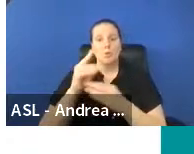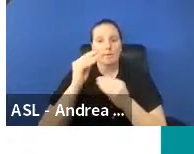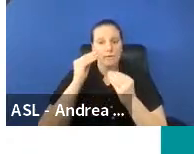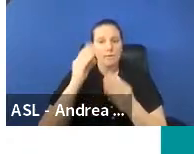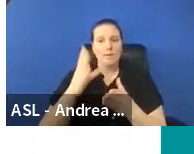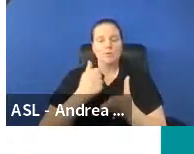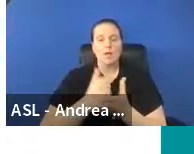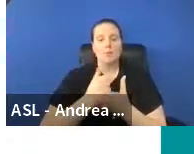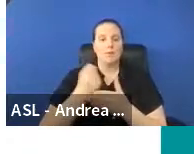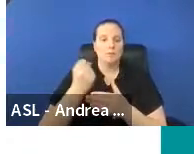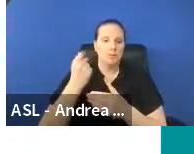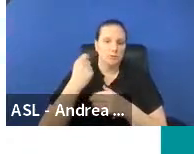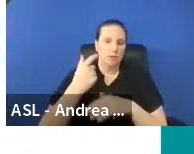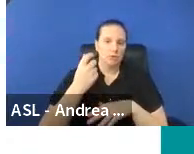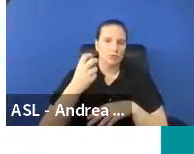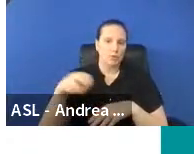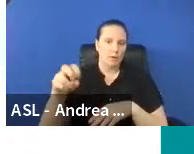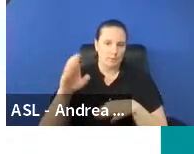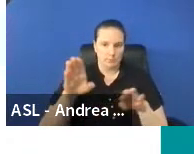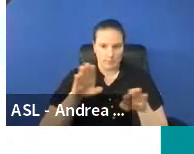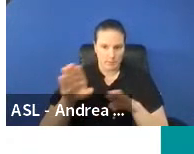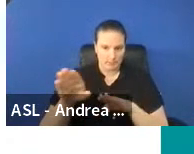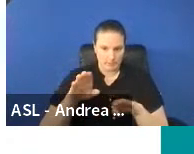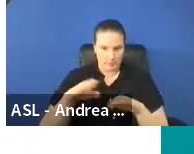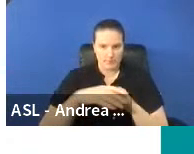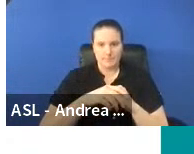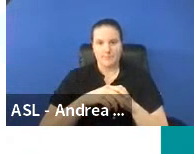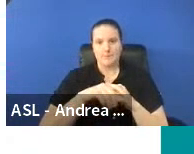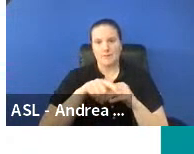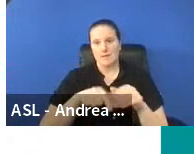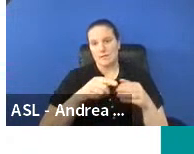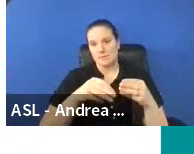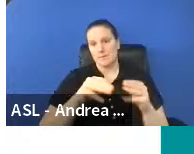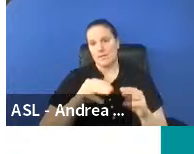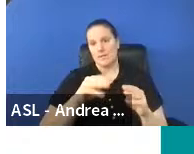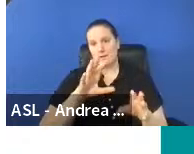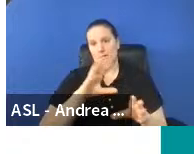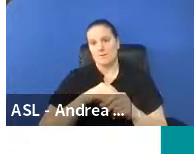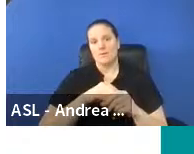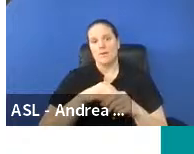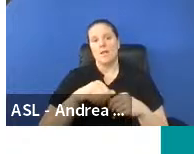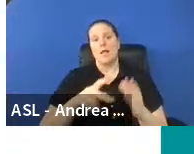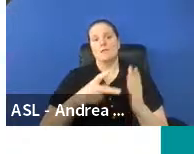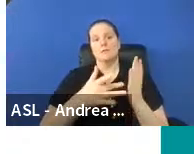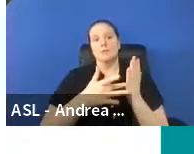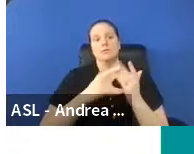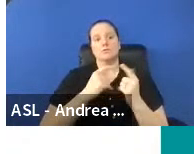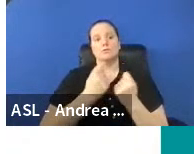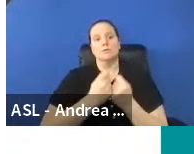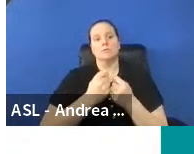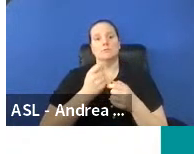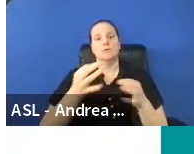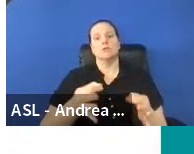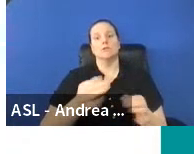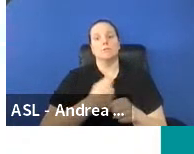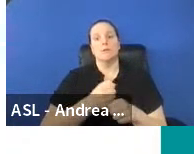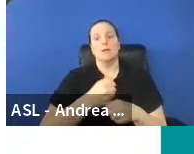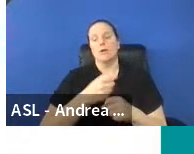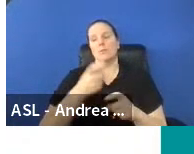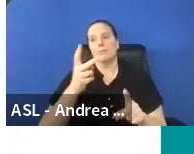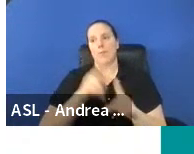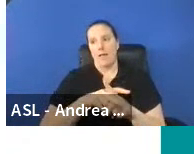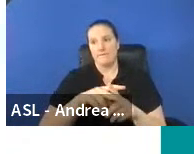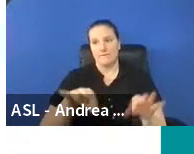us understand travel behaviors. This method of engagement allows the technical team and decision makers to apply the values